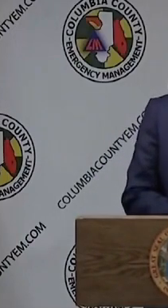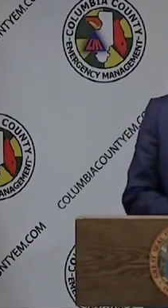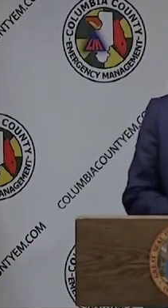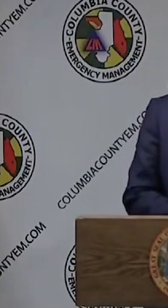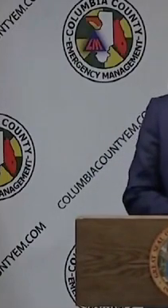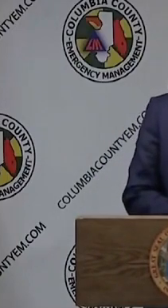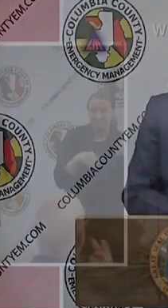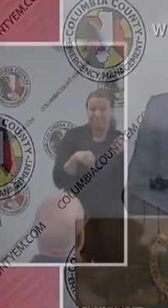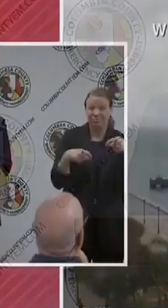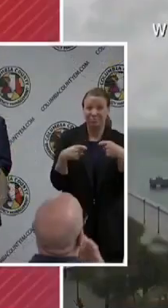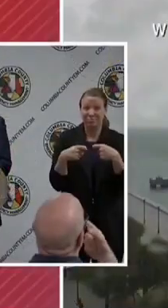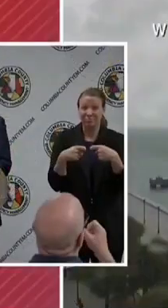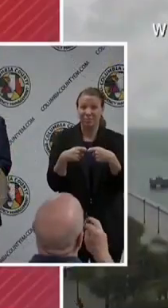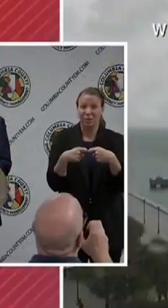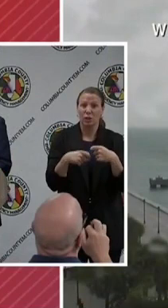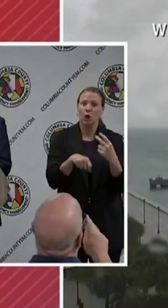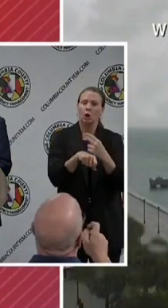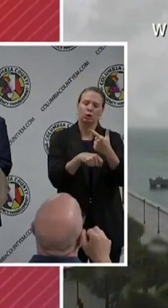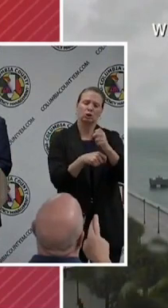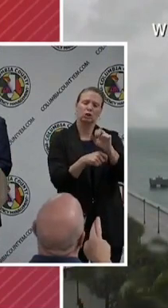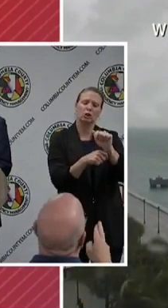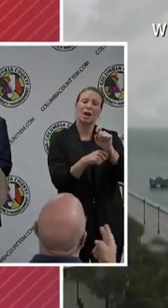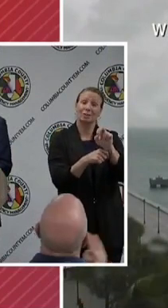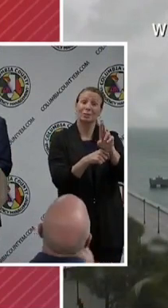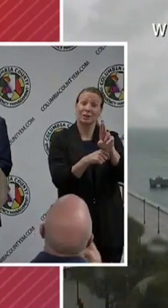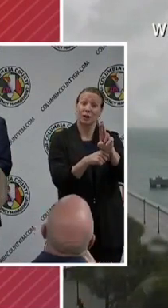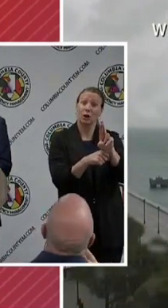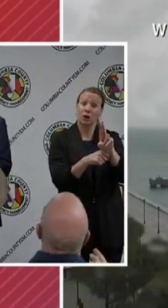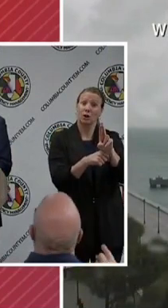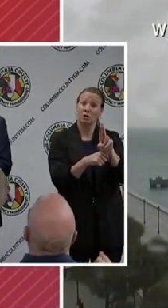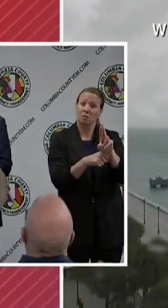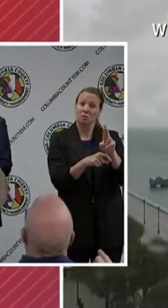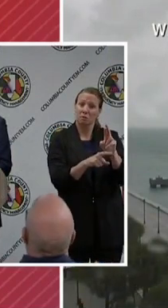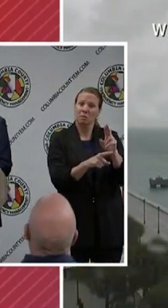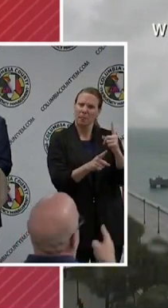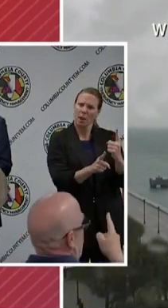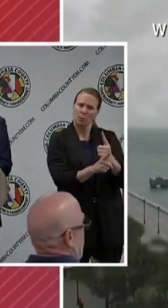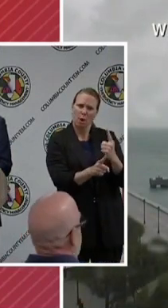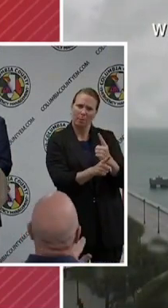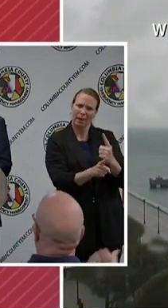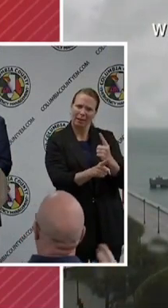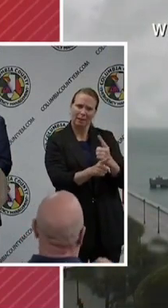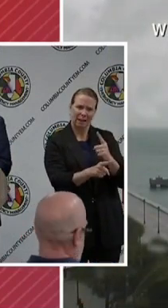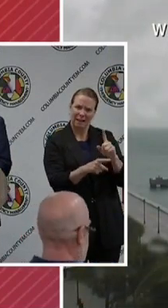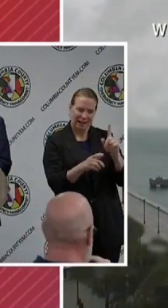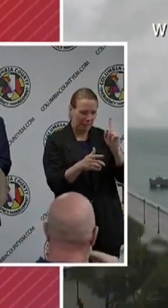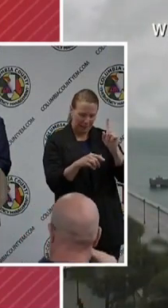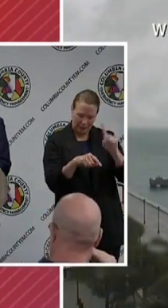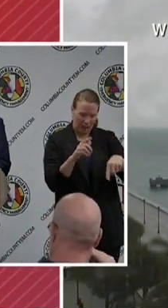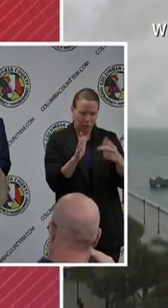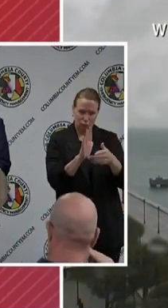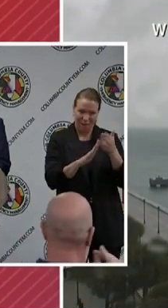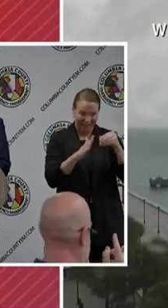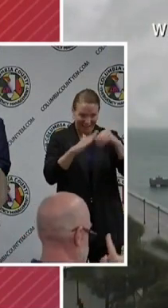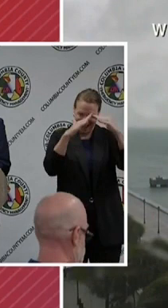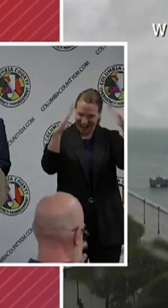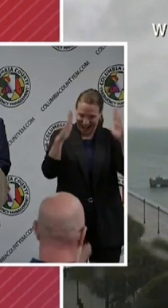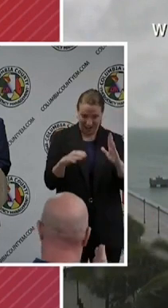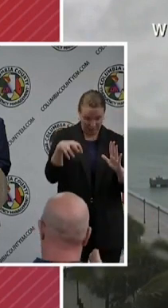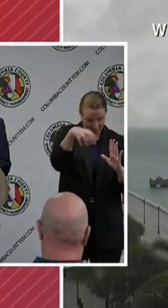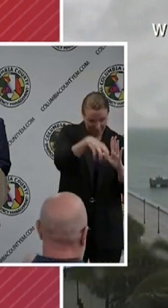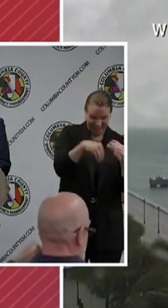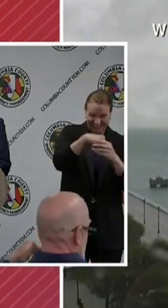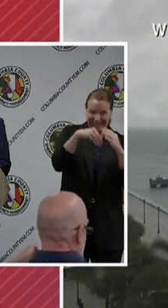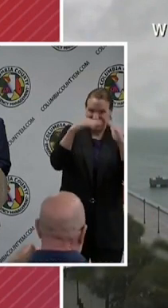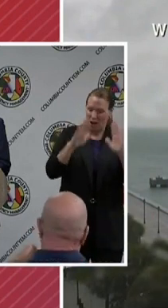use a generator, please use the generator appropriately. You cannot run the generator in your home. You can't run the generator in your